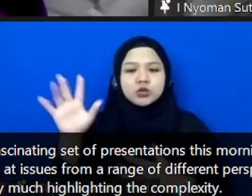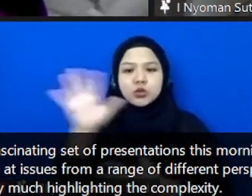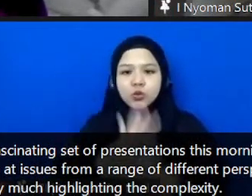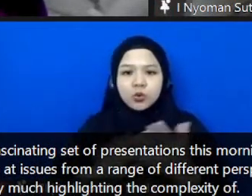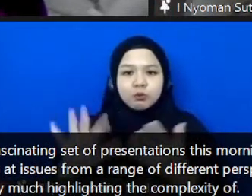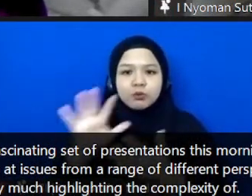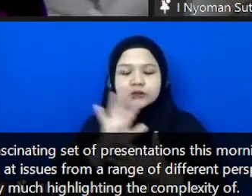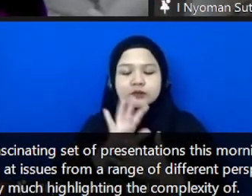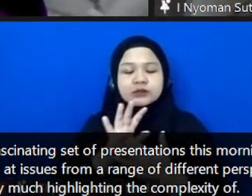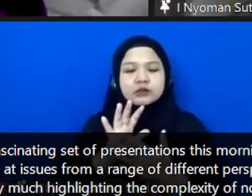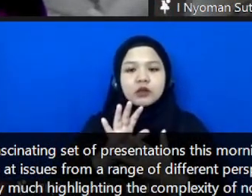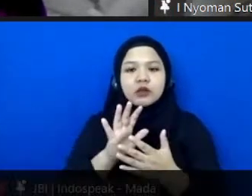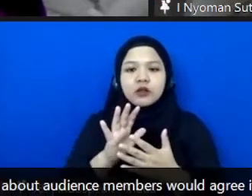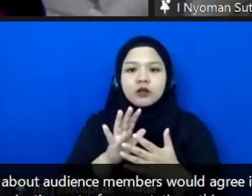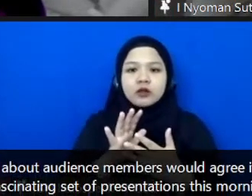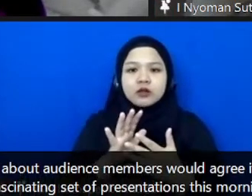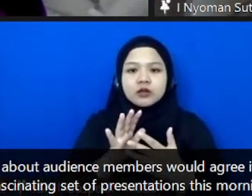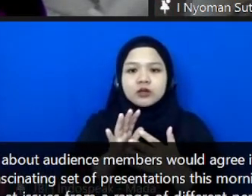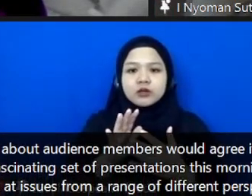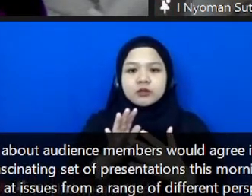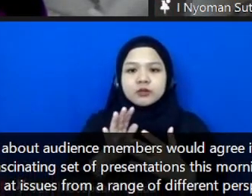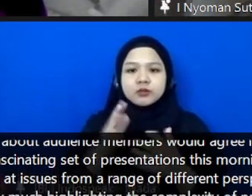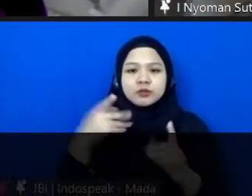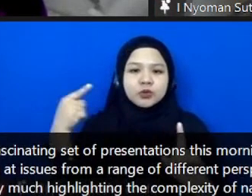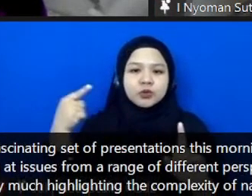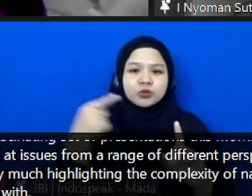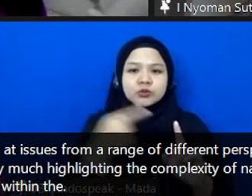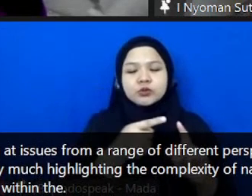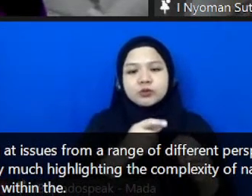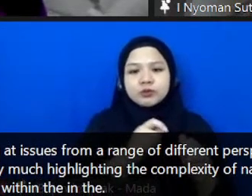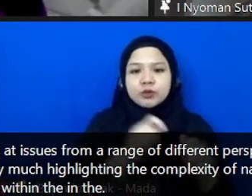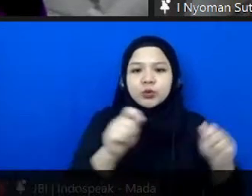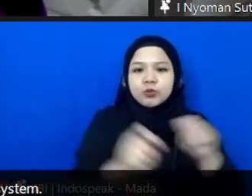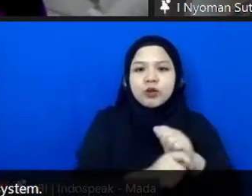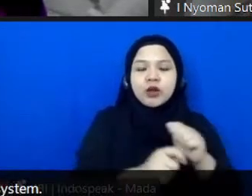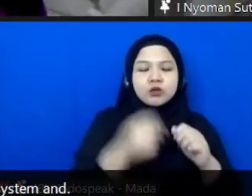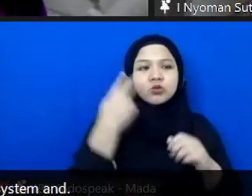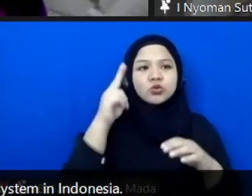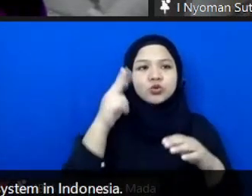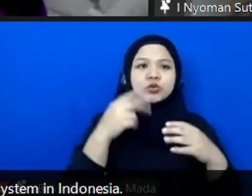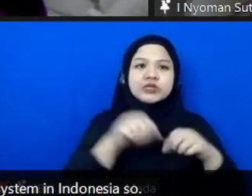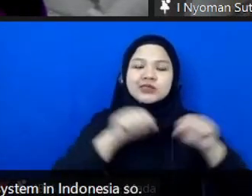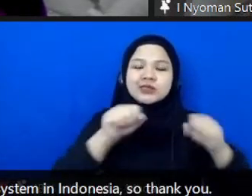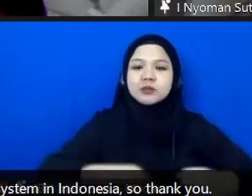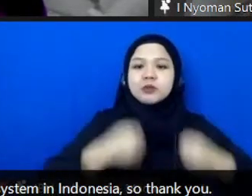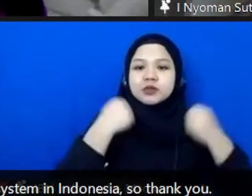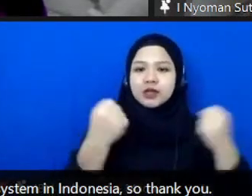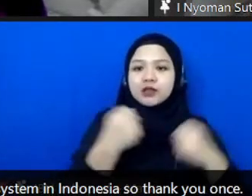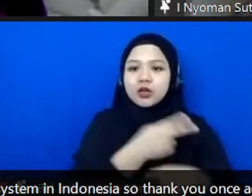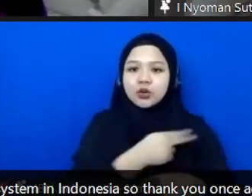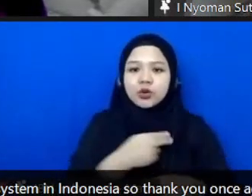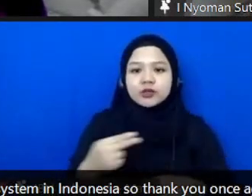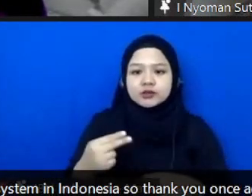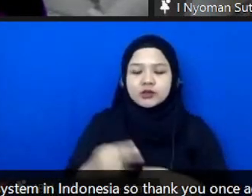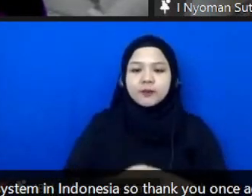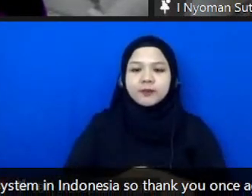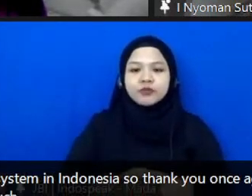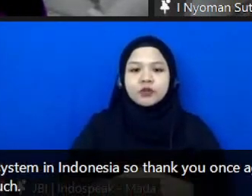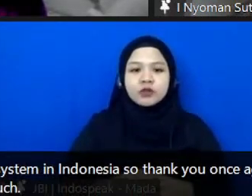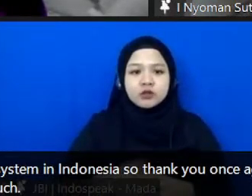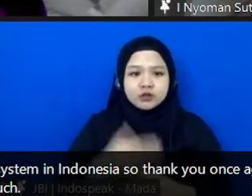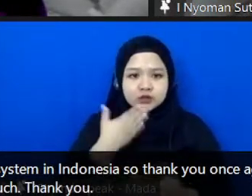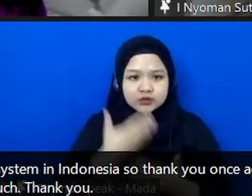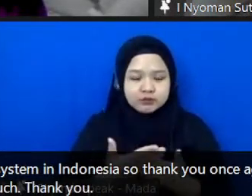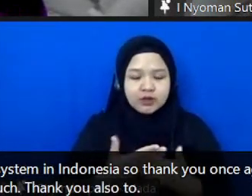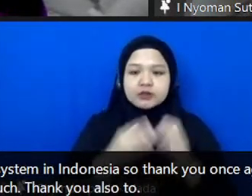of navigating change within the health system in Indonesia. So thank you once again very, very much. Thank